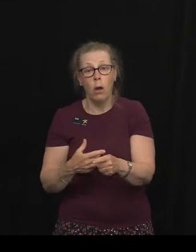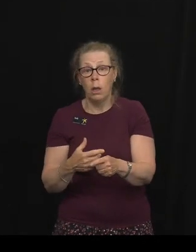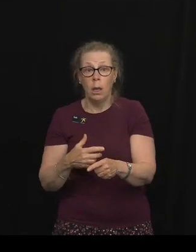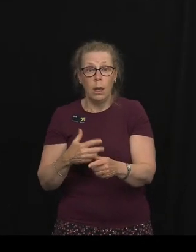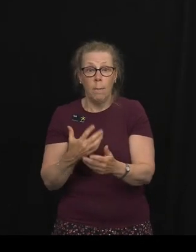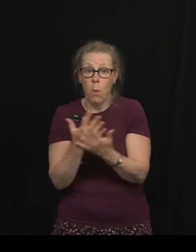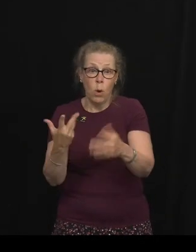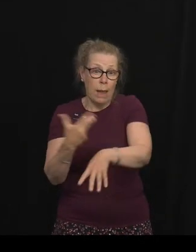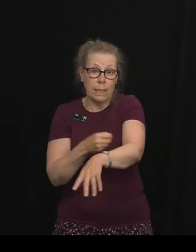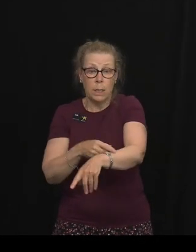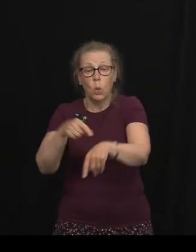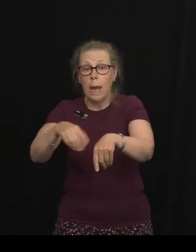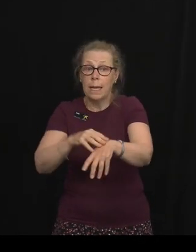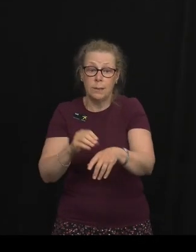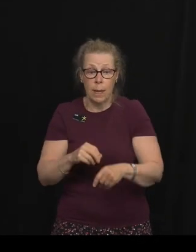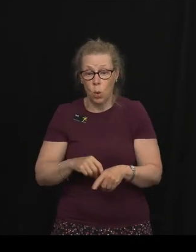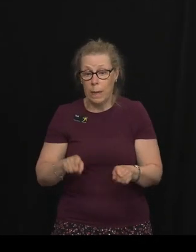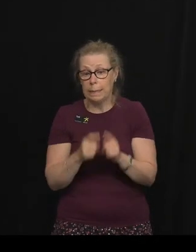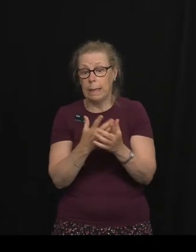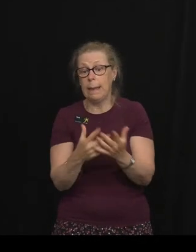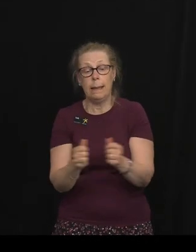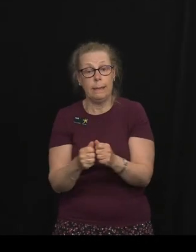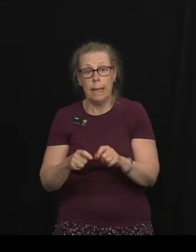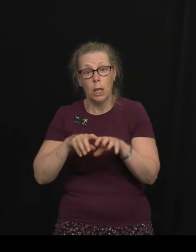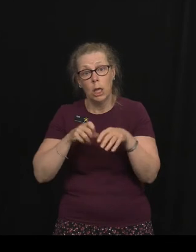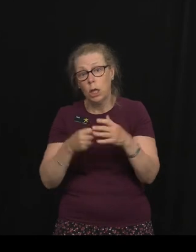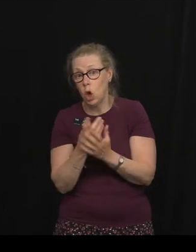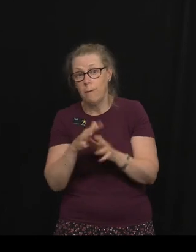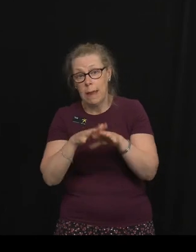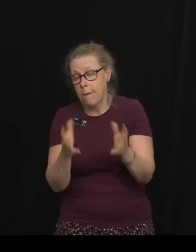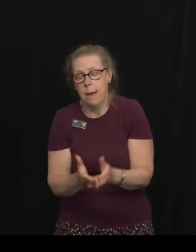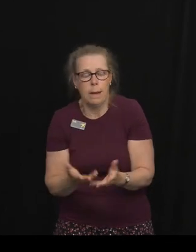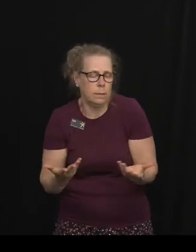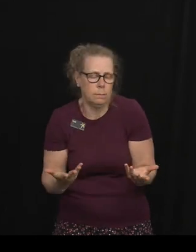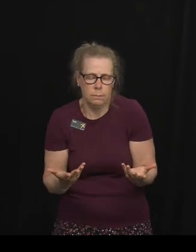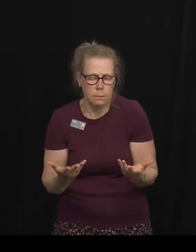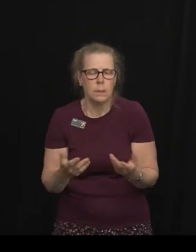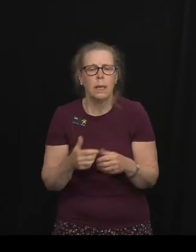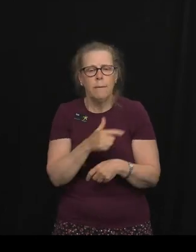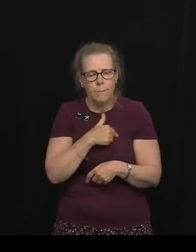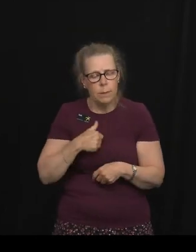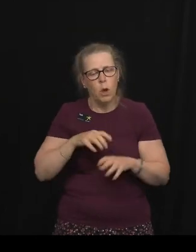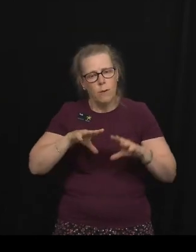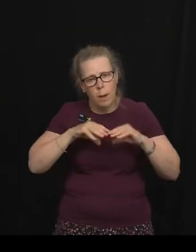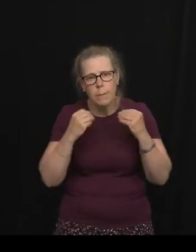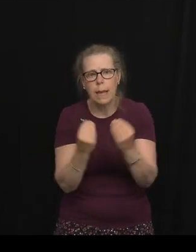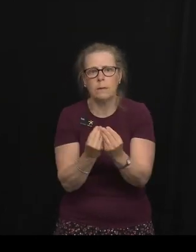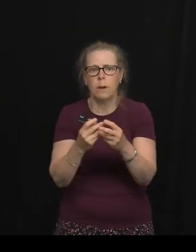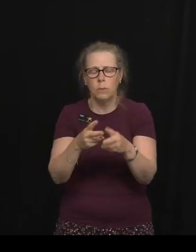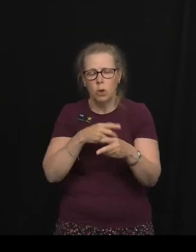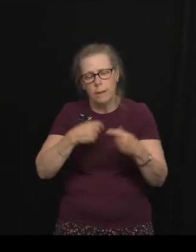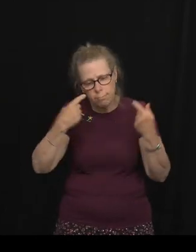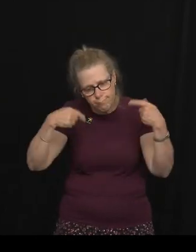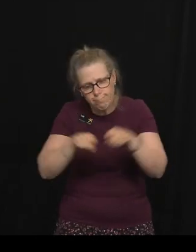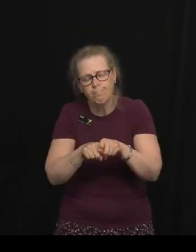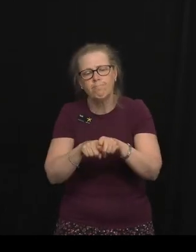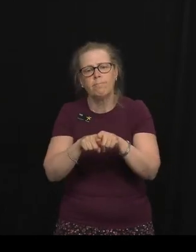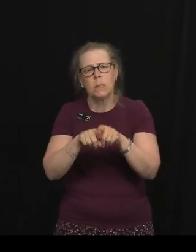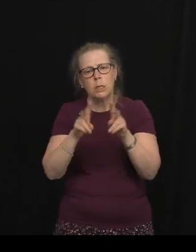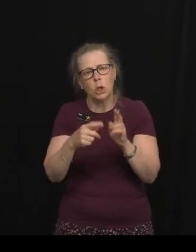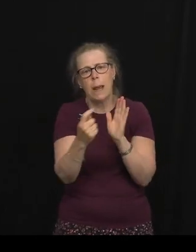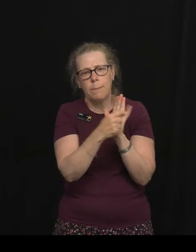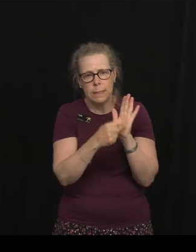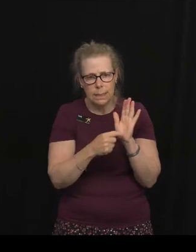world. That's not an effective way of ending a pandemic. So we need a platform where we have an agreement on those